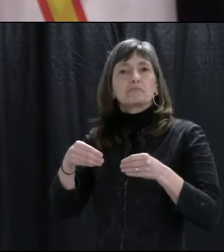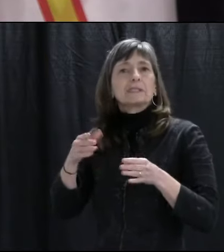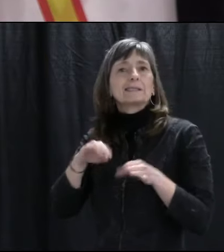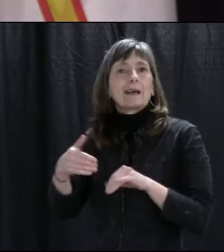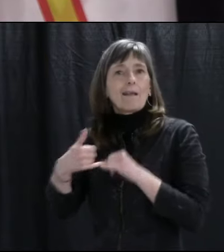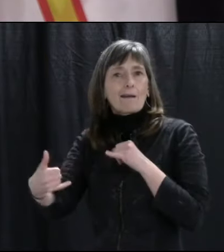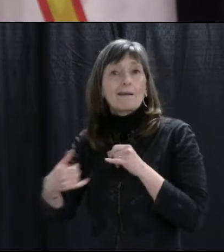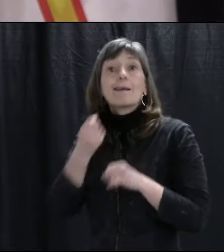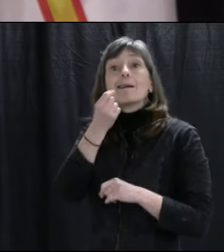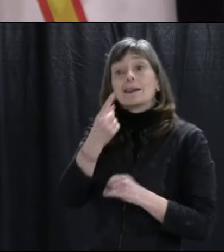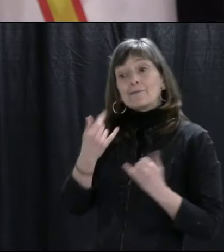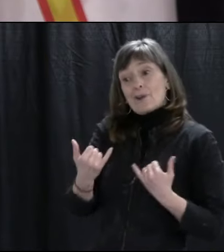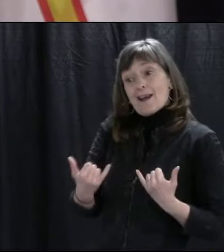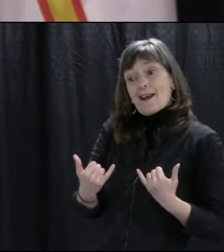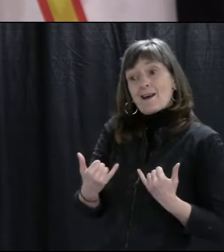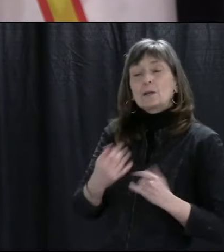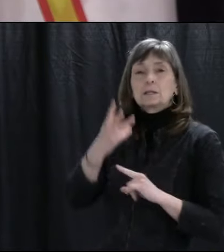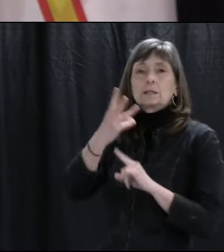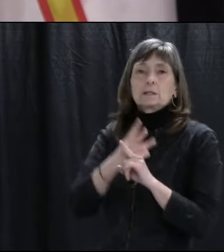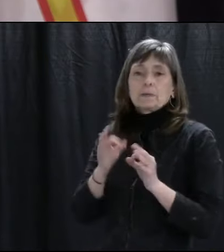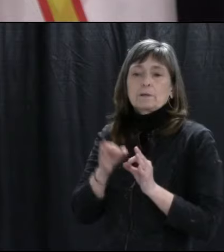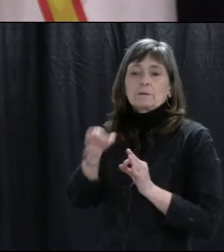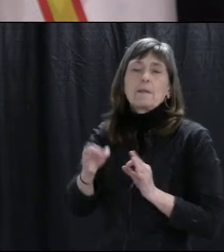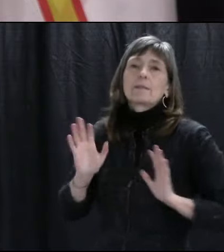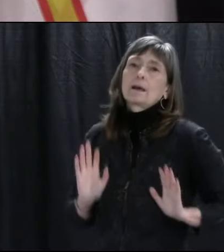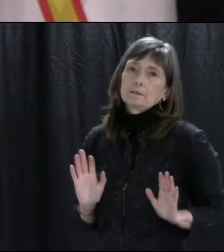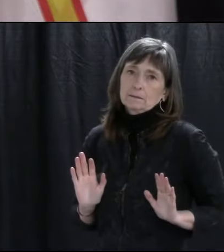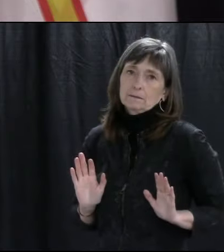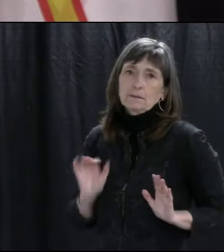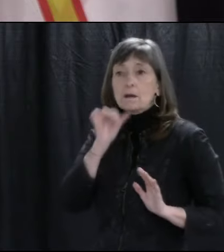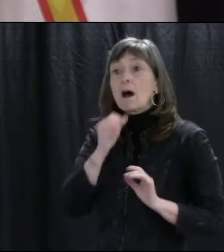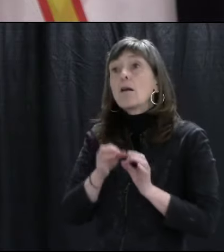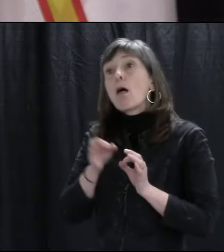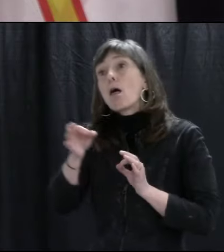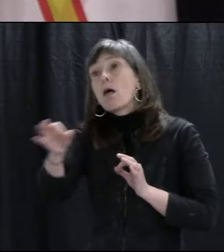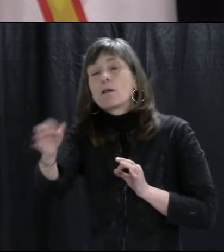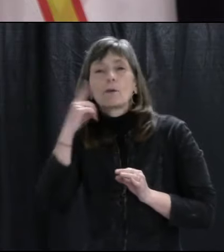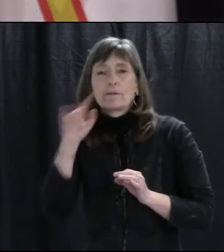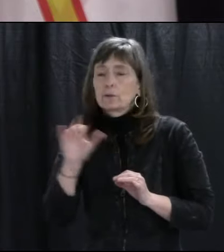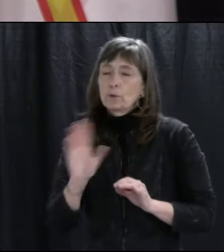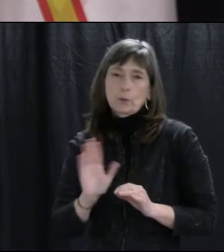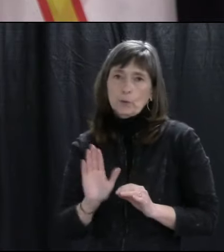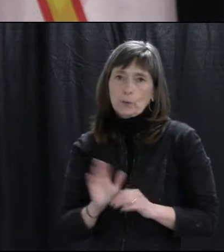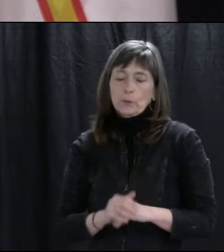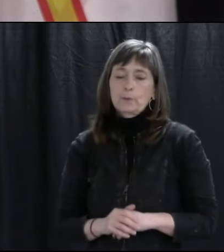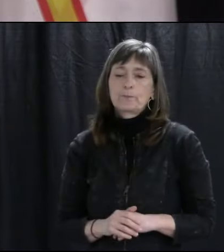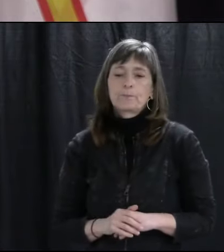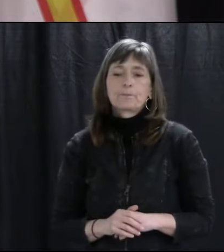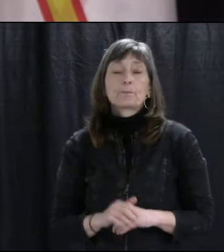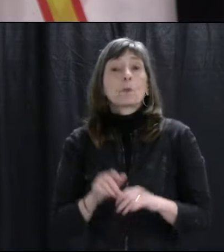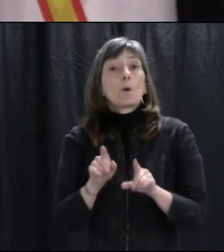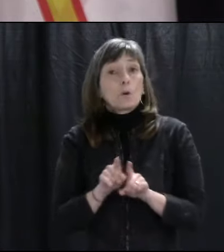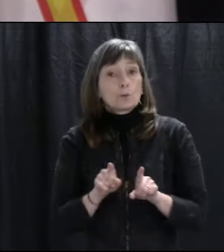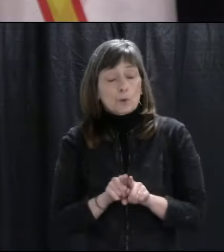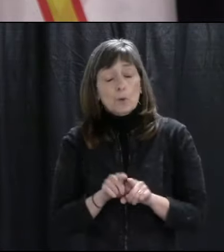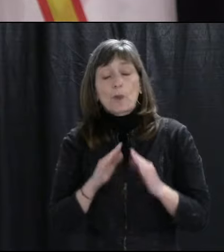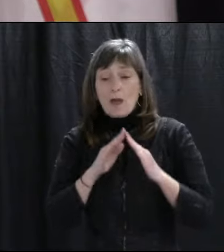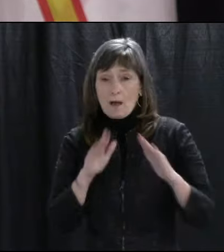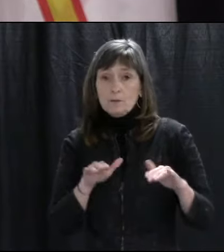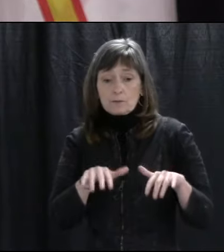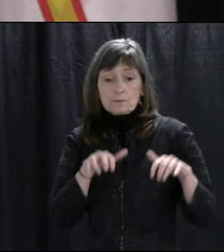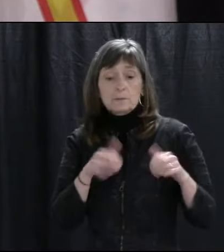6-month extension till the next sitting of your legislature. Also today, on the floor of the House of Assembly, we will be